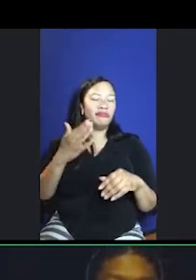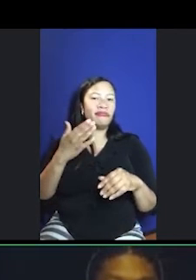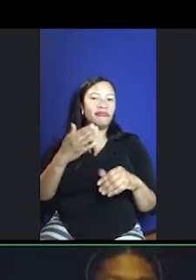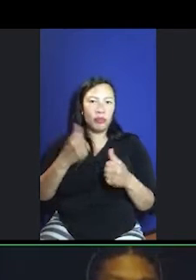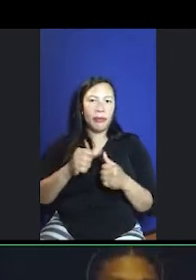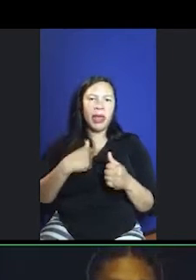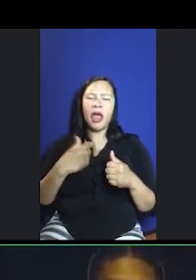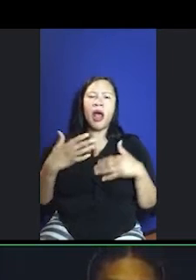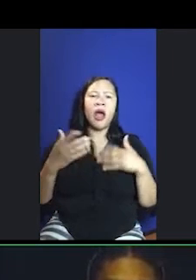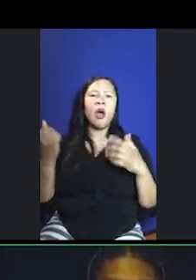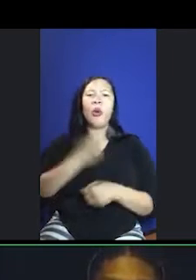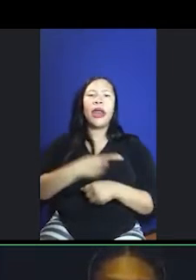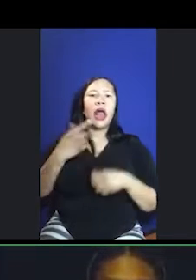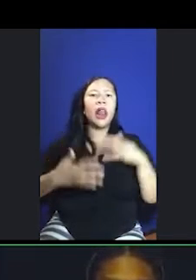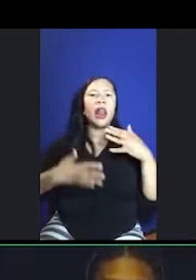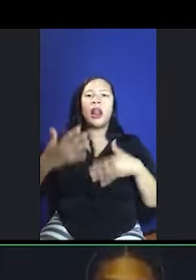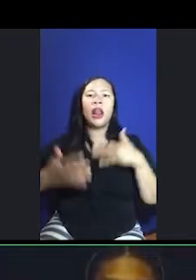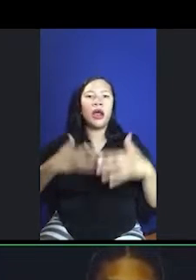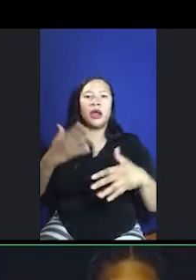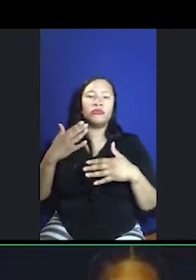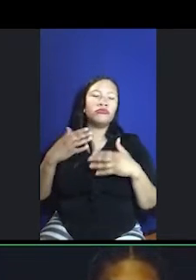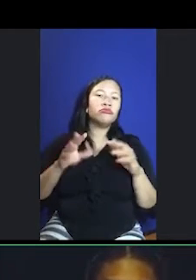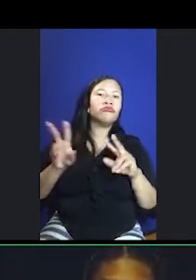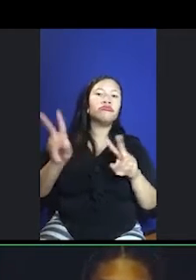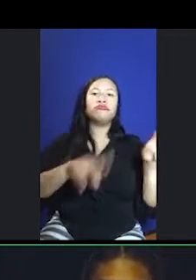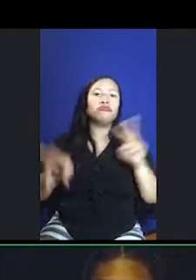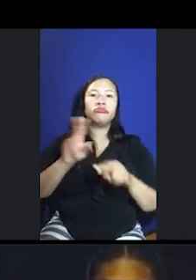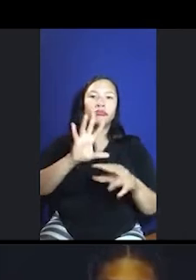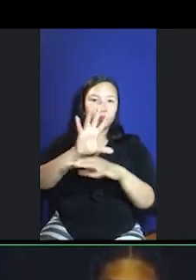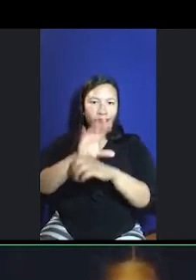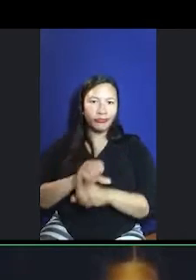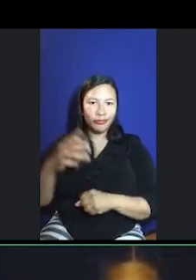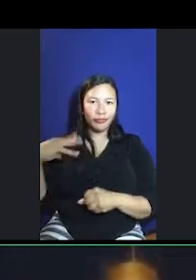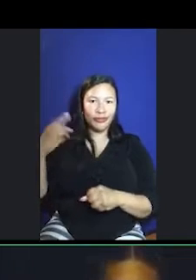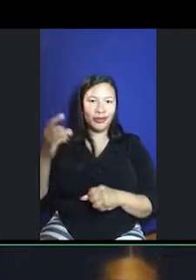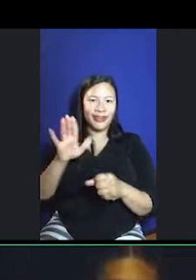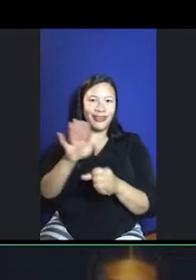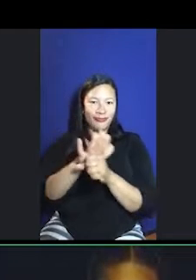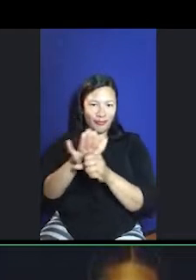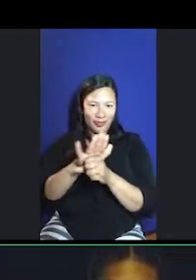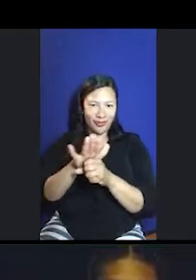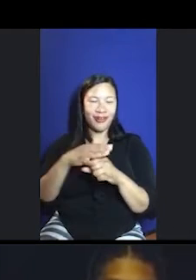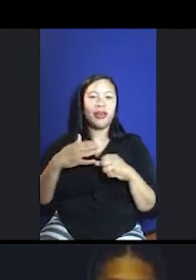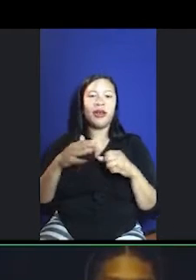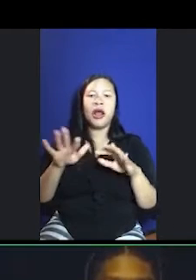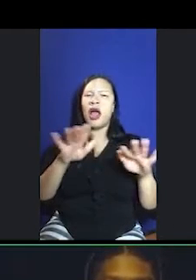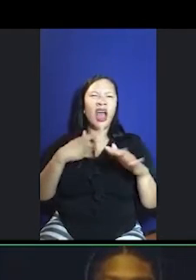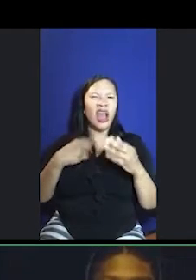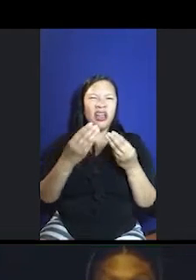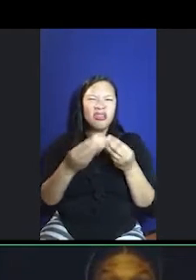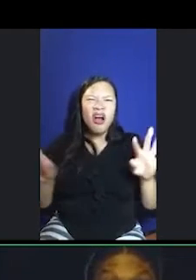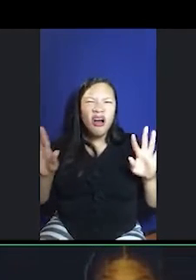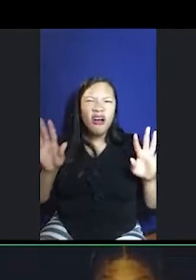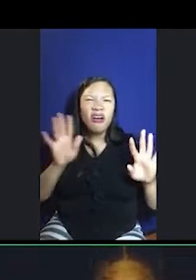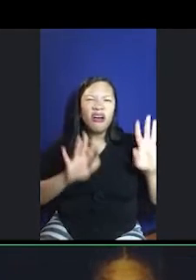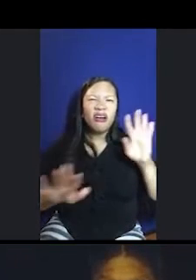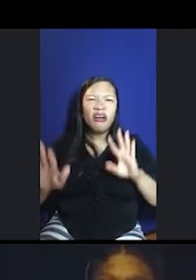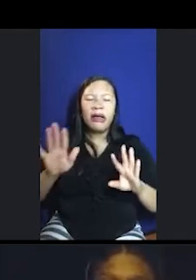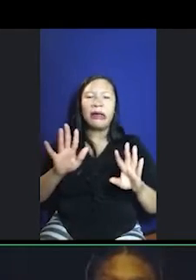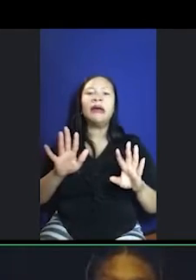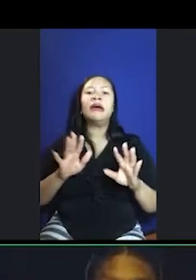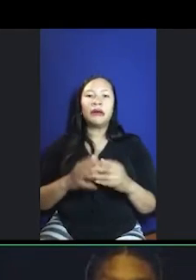just exploring the area, getting used to my surroundings and things like that. And I was lost. But, you